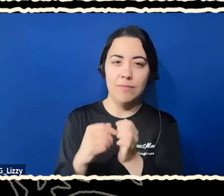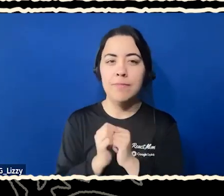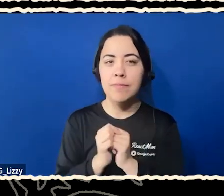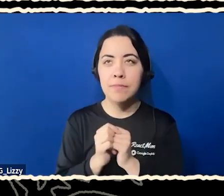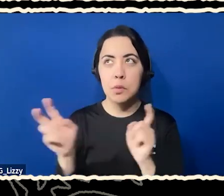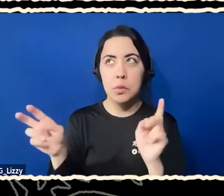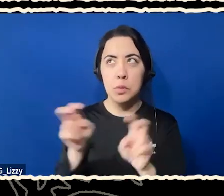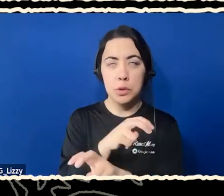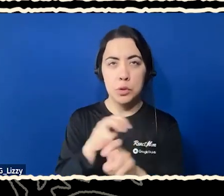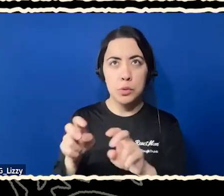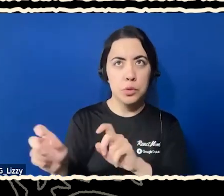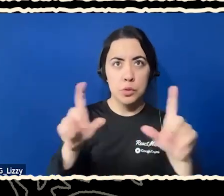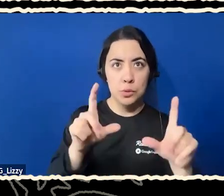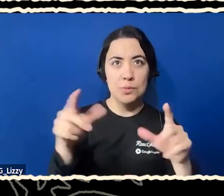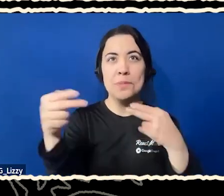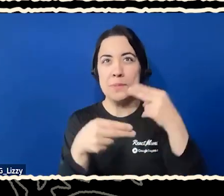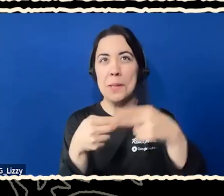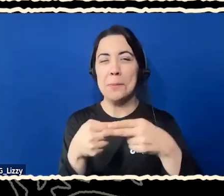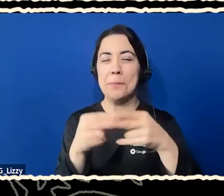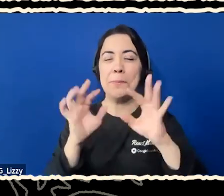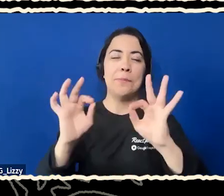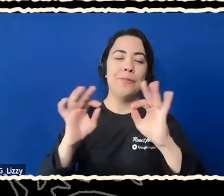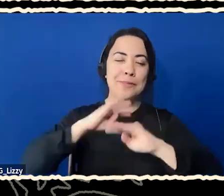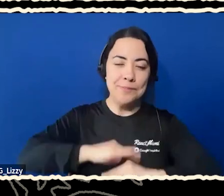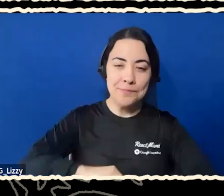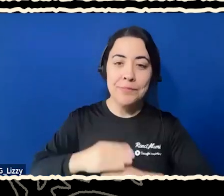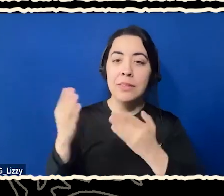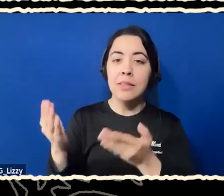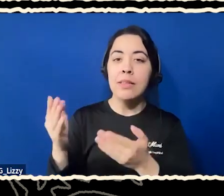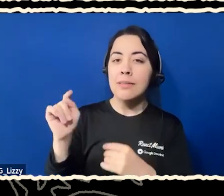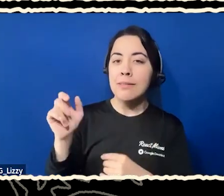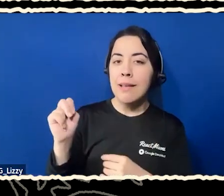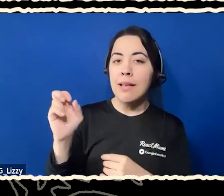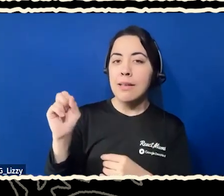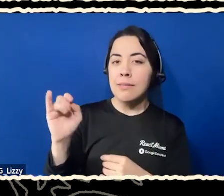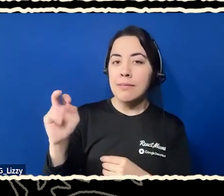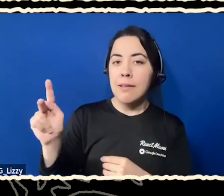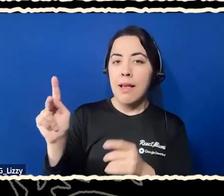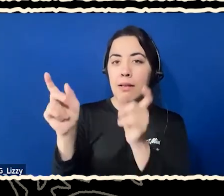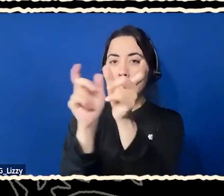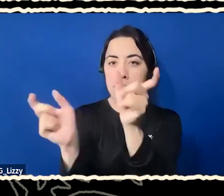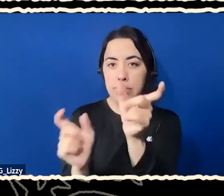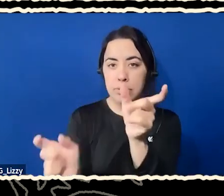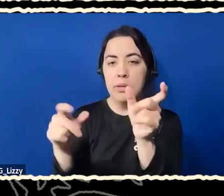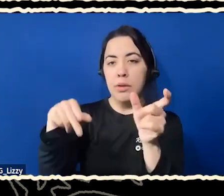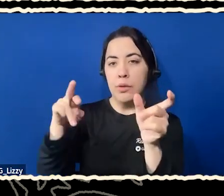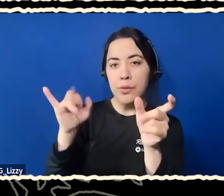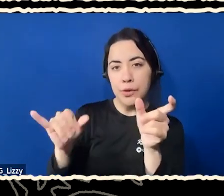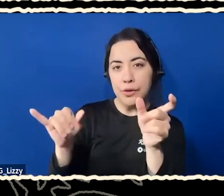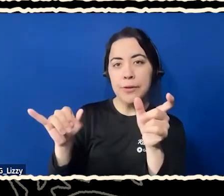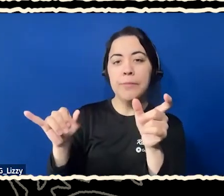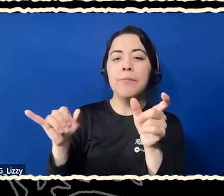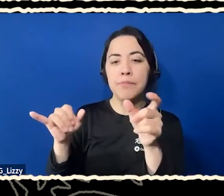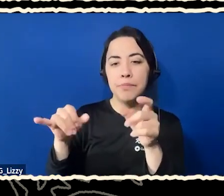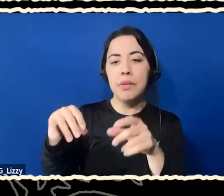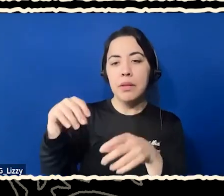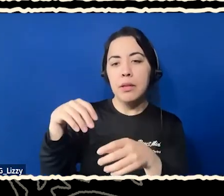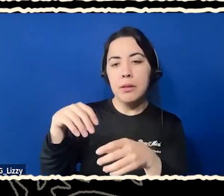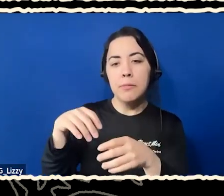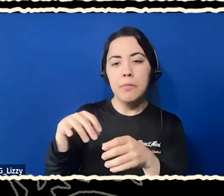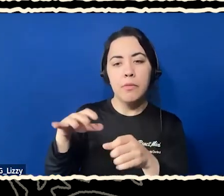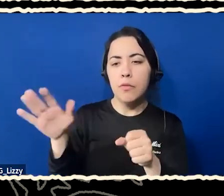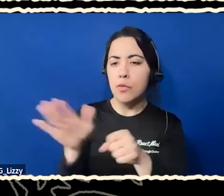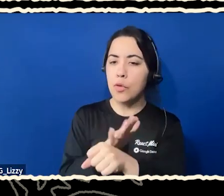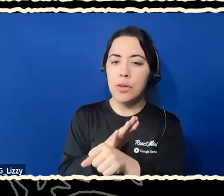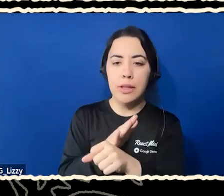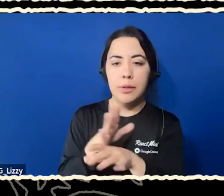to, yes, slide. TanStack, TanStack Query truly provides UX and DX improvements, right? But